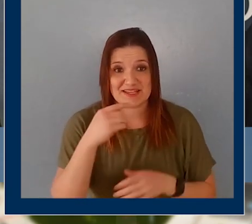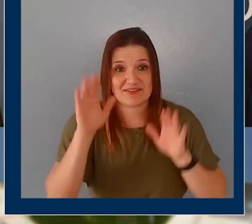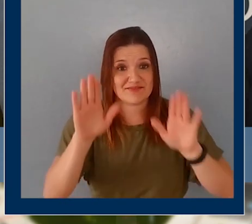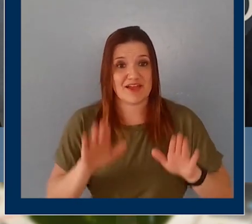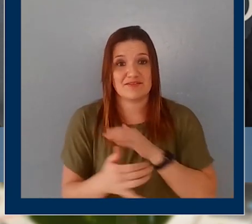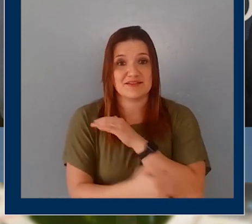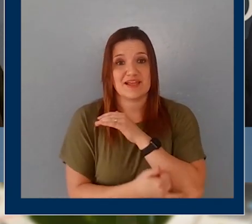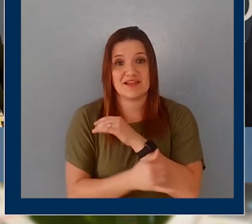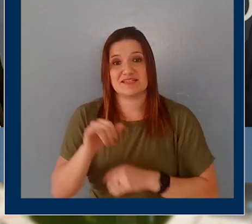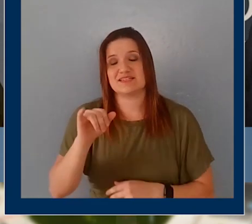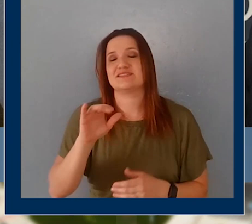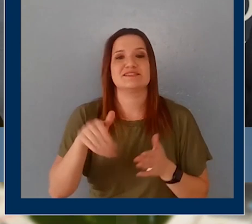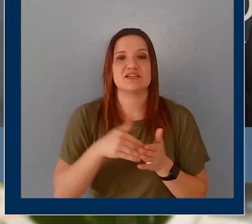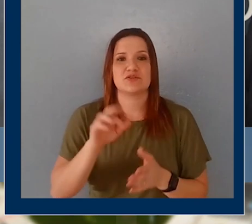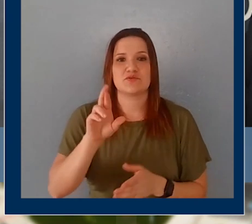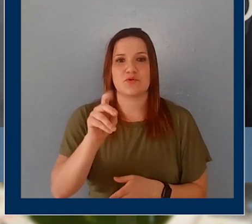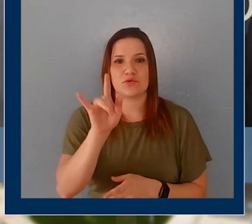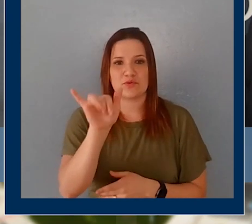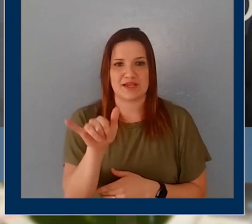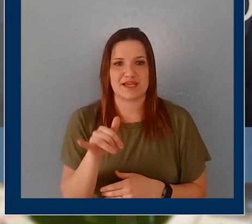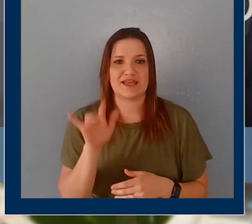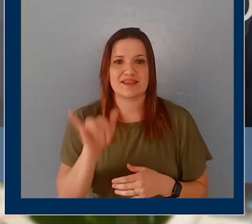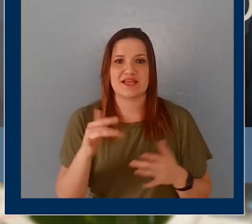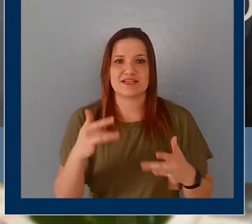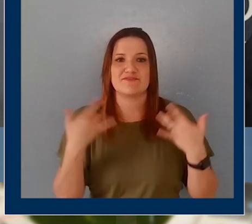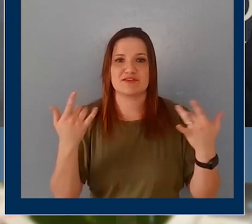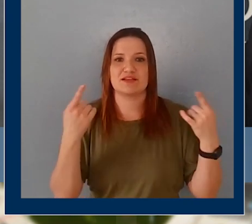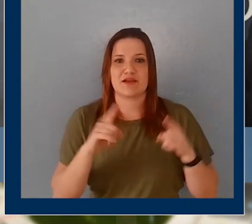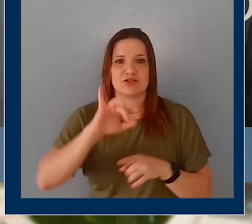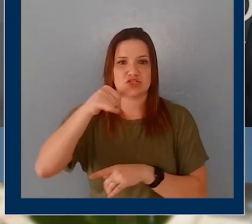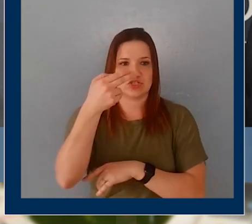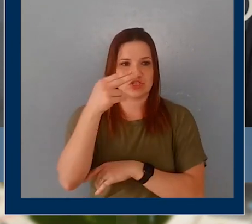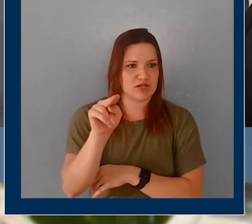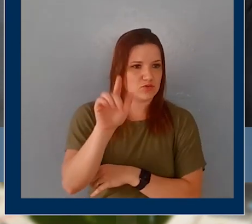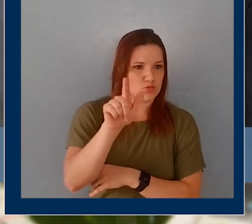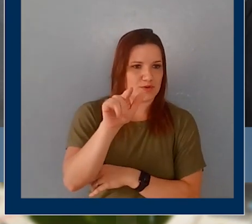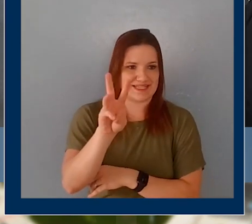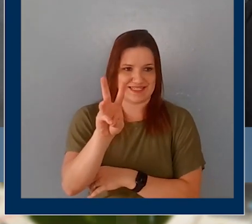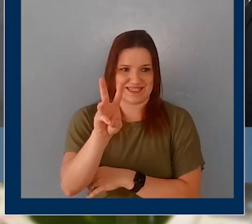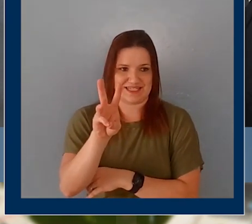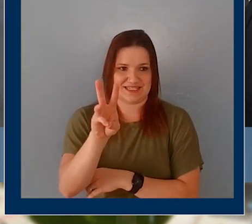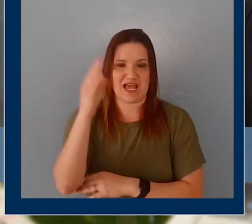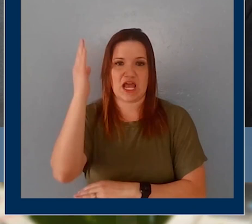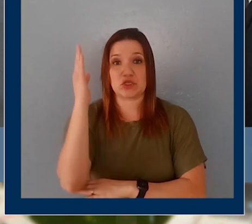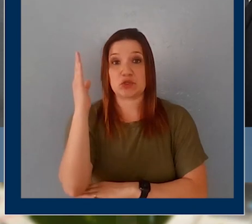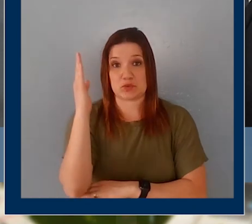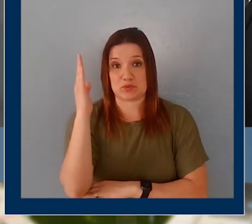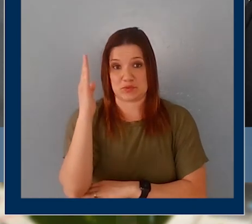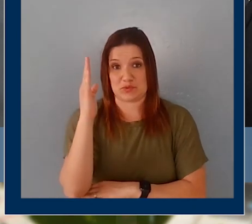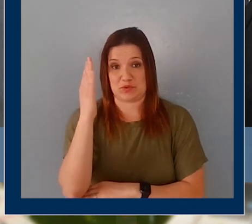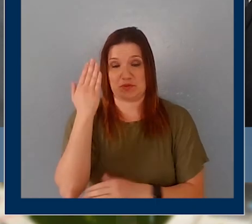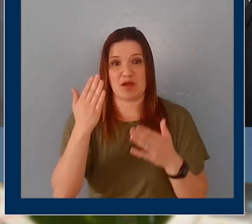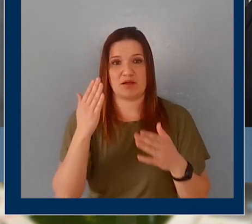that, Gary. Yeah, just a quick note too. So we had a quick discussion about don't put the signs on a